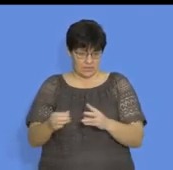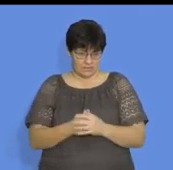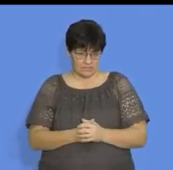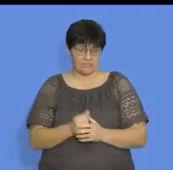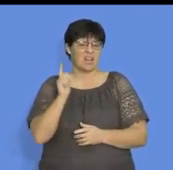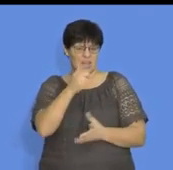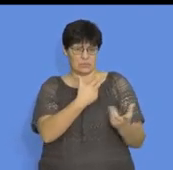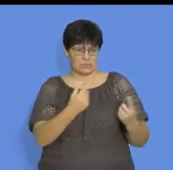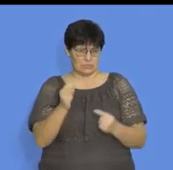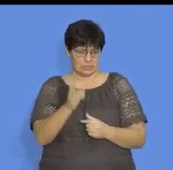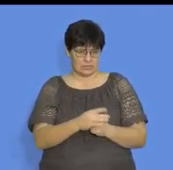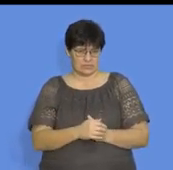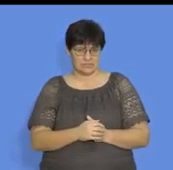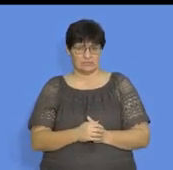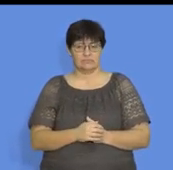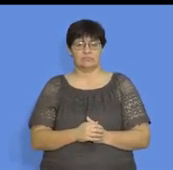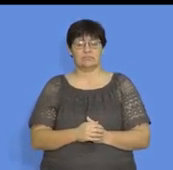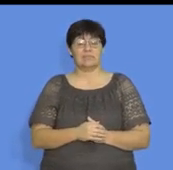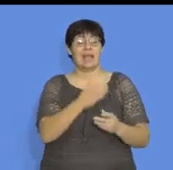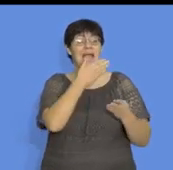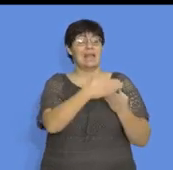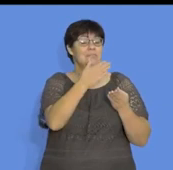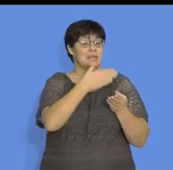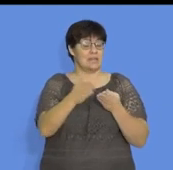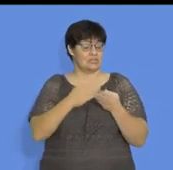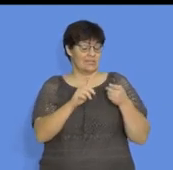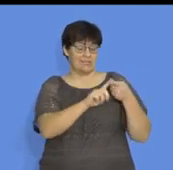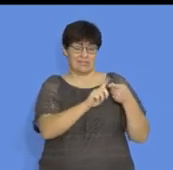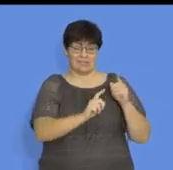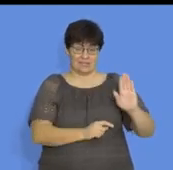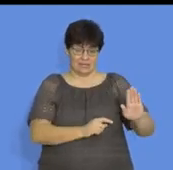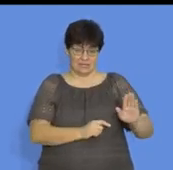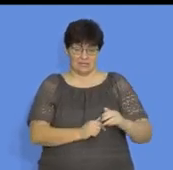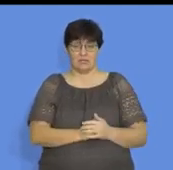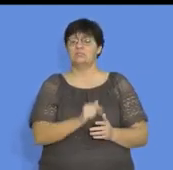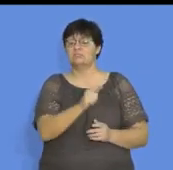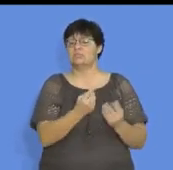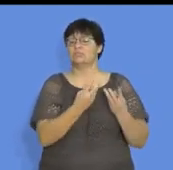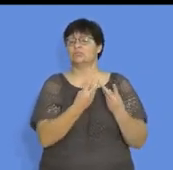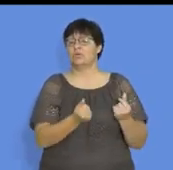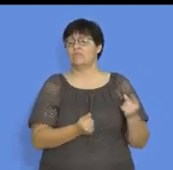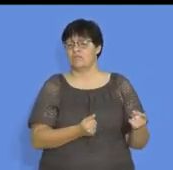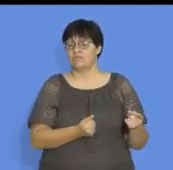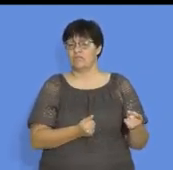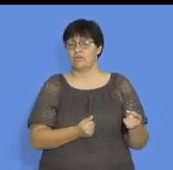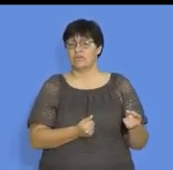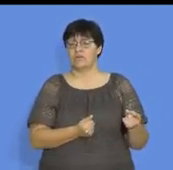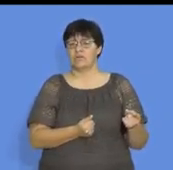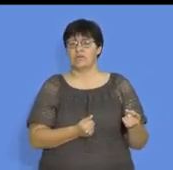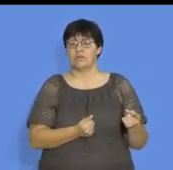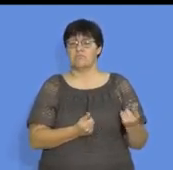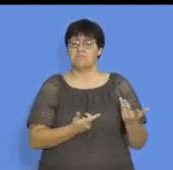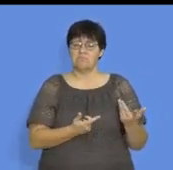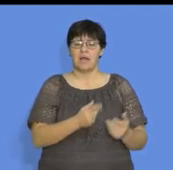we're going to do at a later stage. So the elimination method, this is the method for solving a